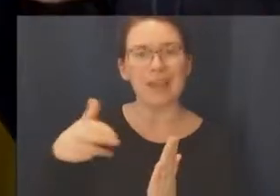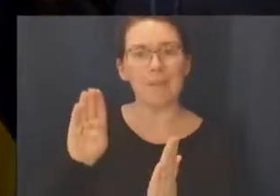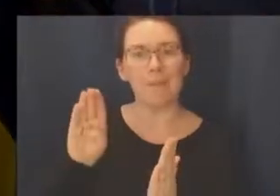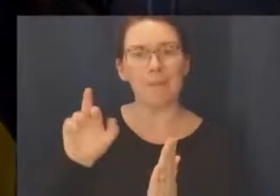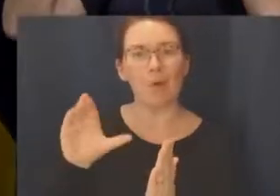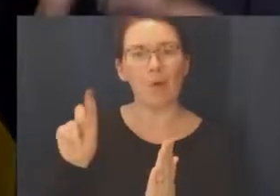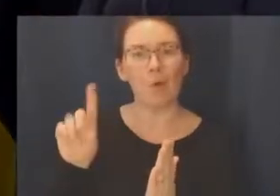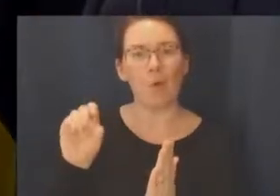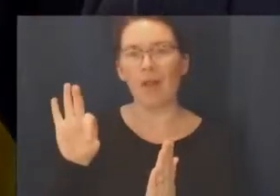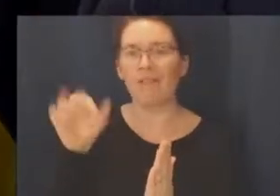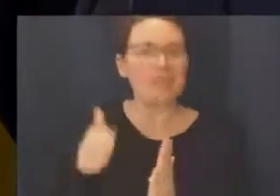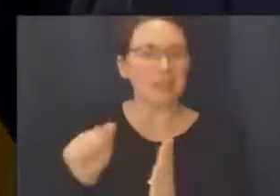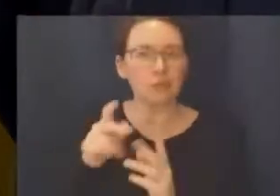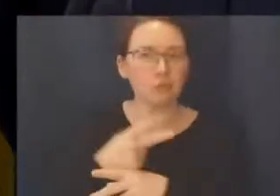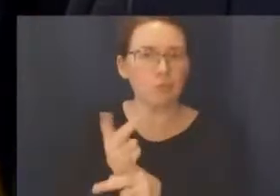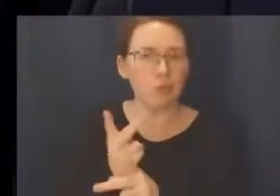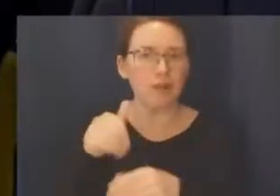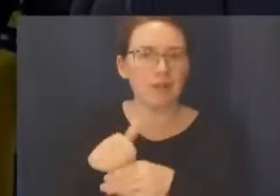can know what's in it and what's not.